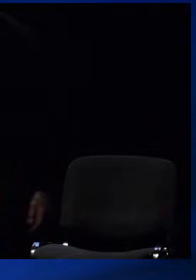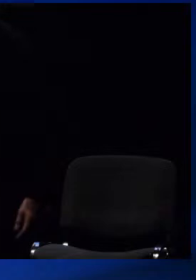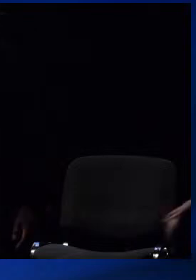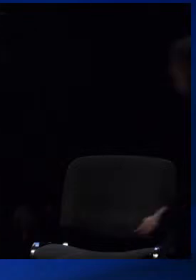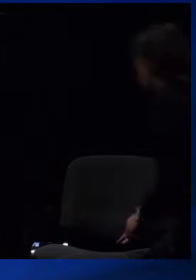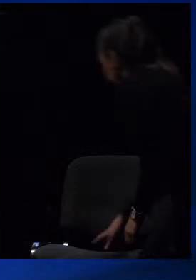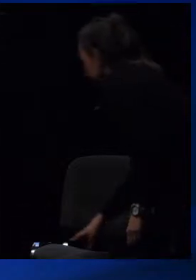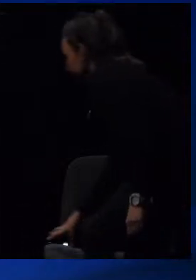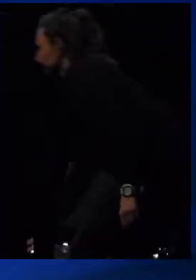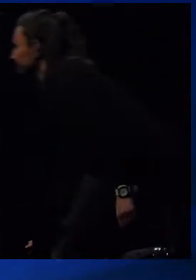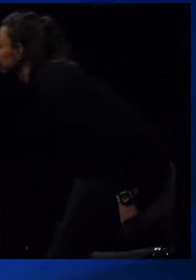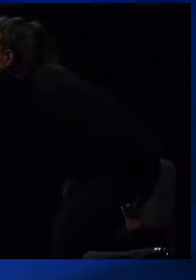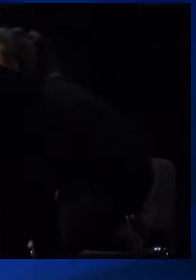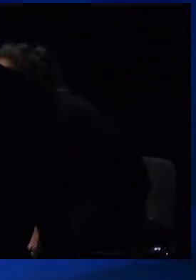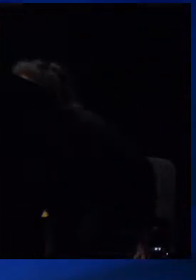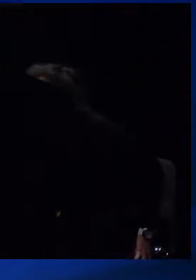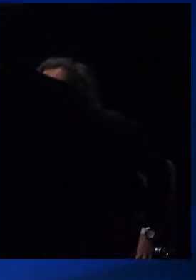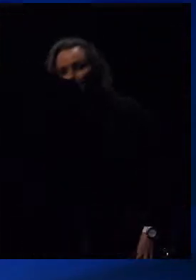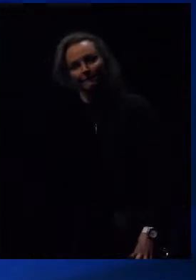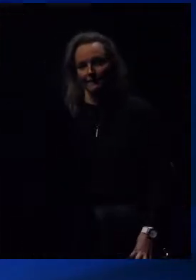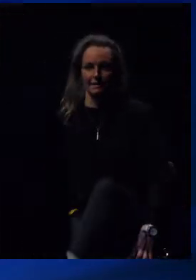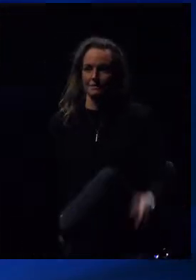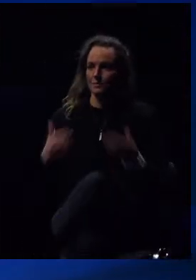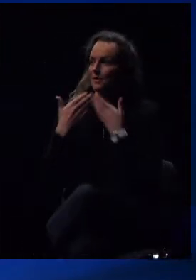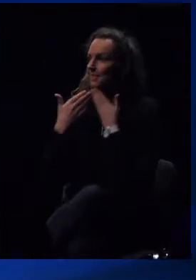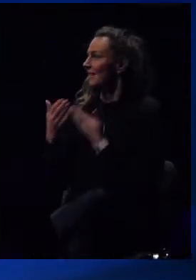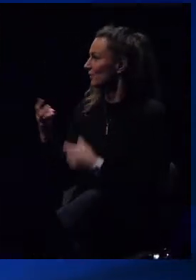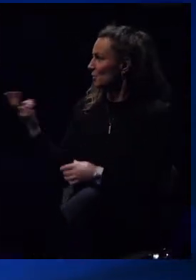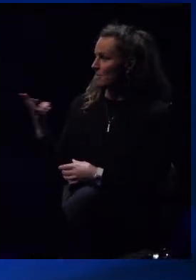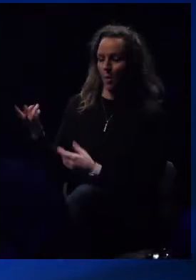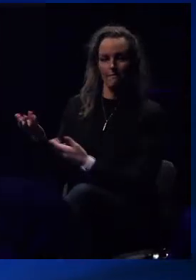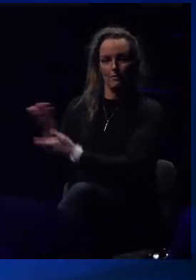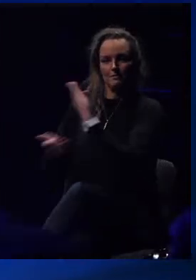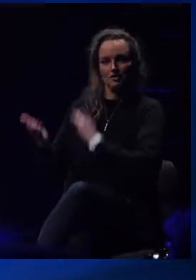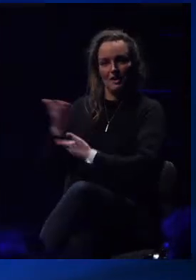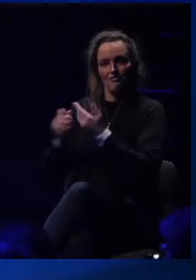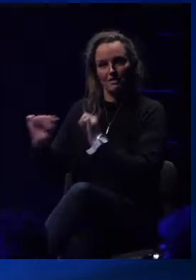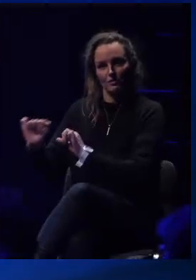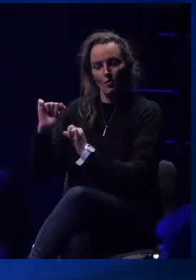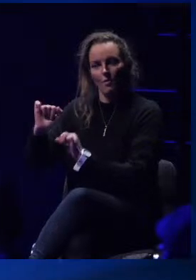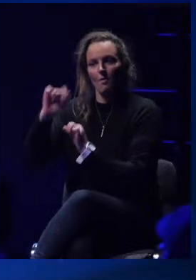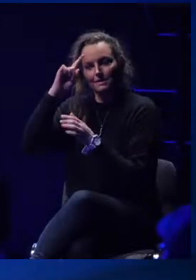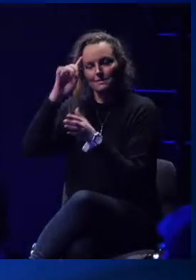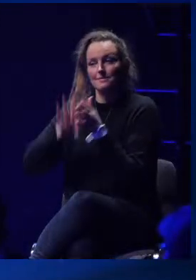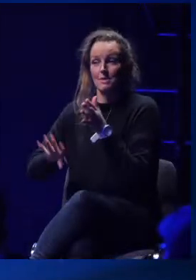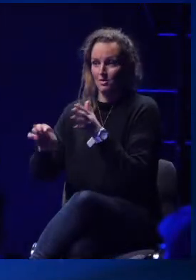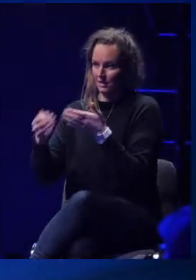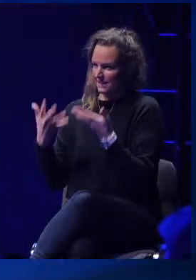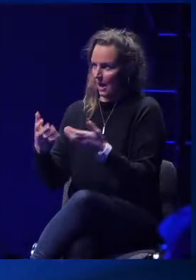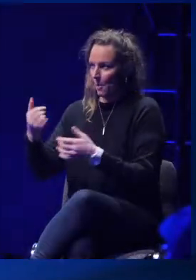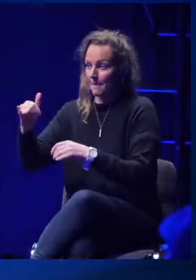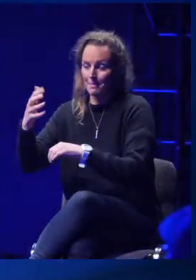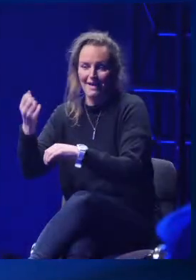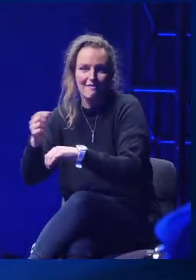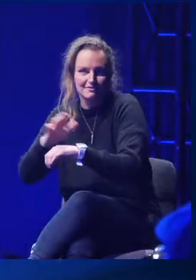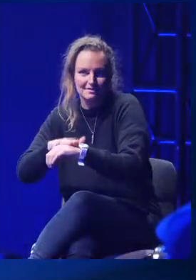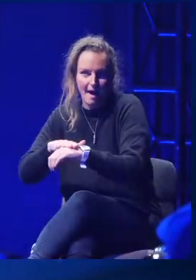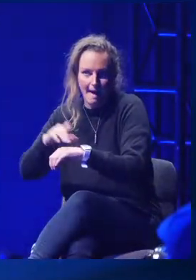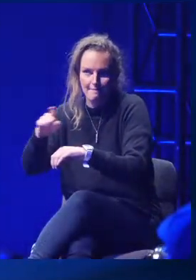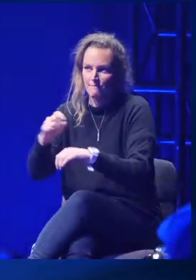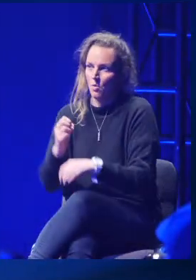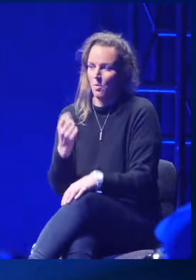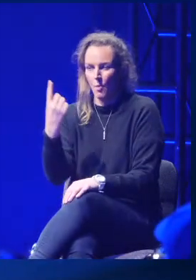question. Just thank you both for sharing your experience. You make a great duo.